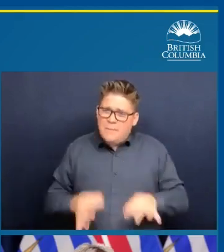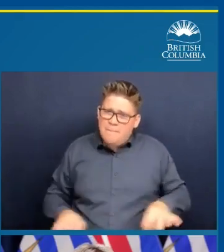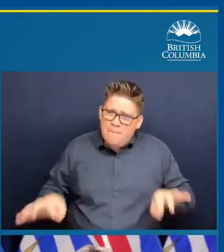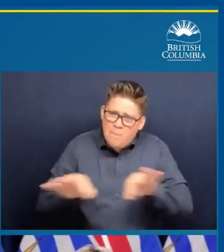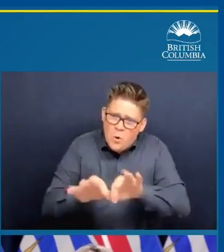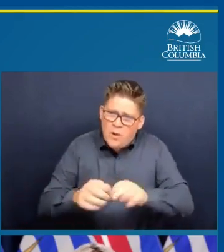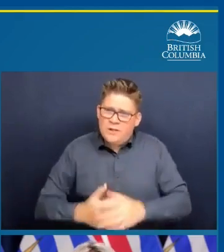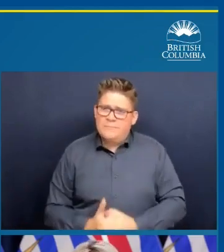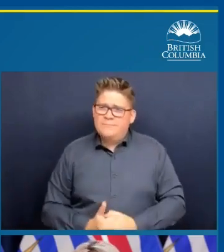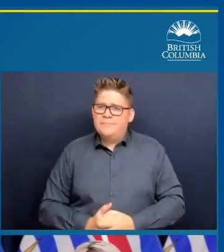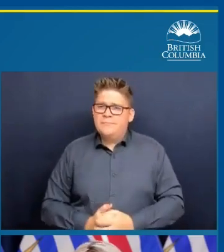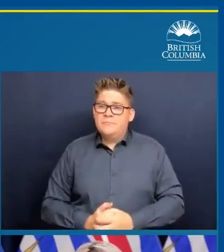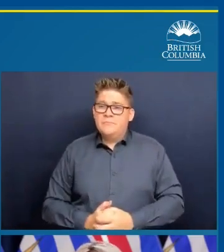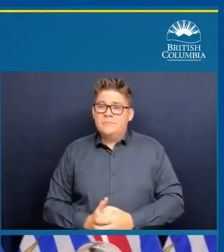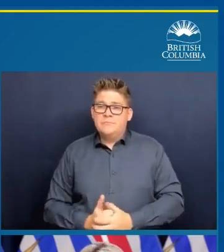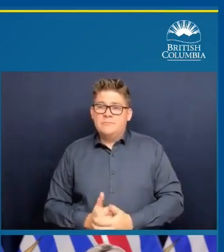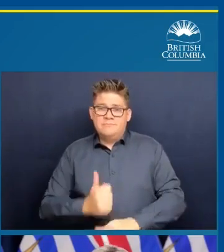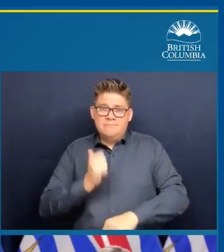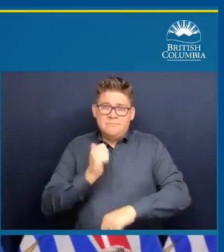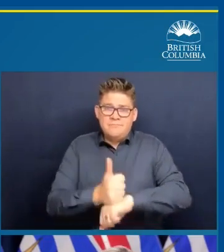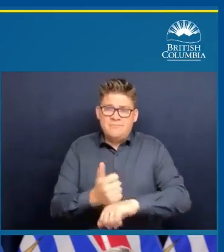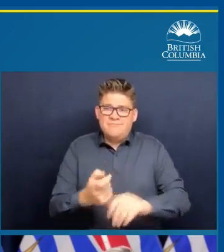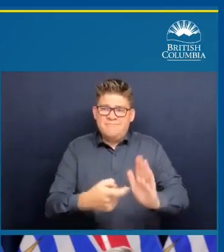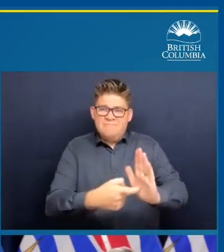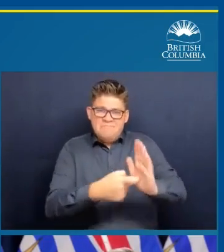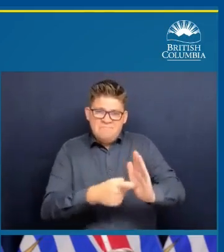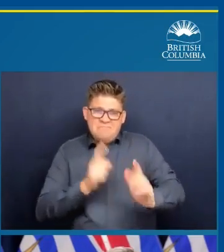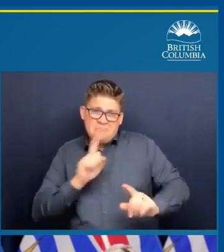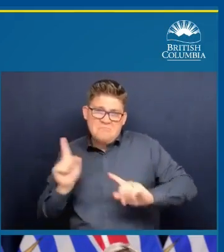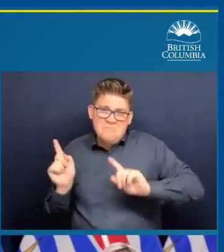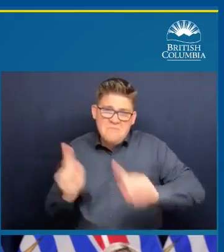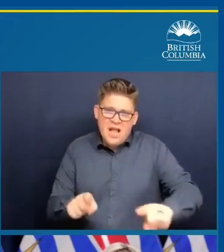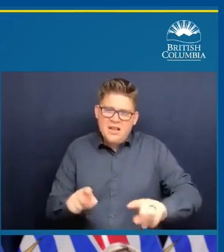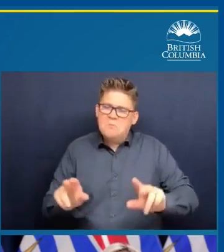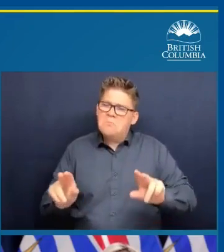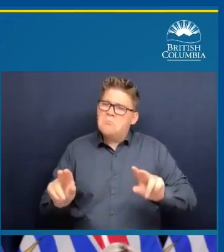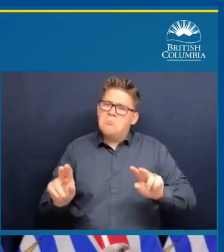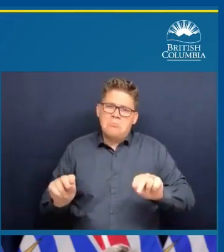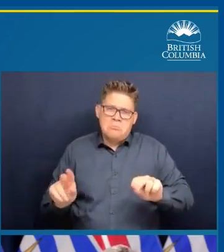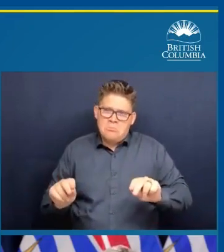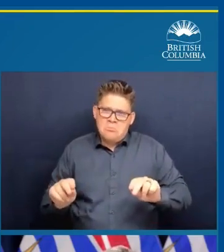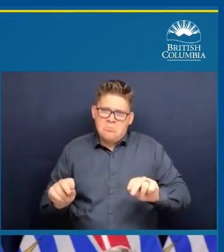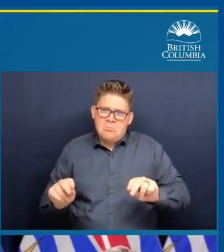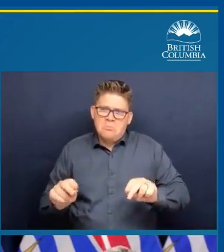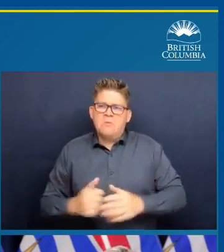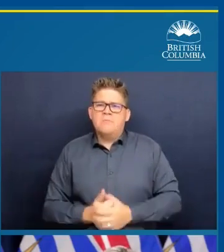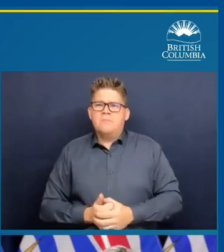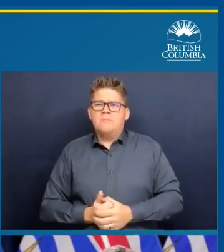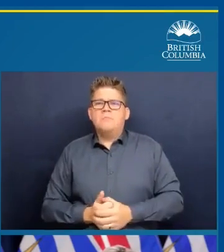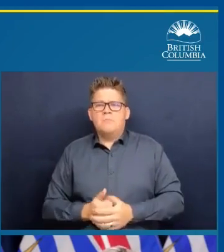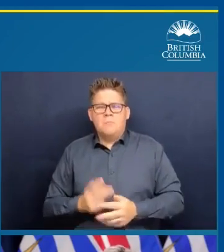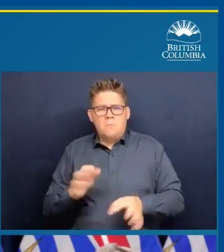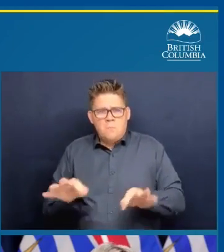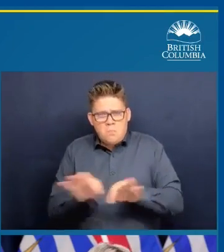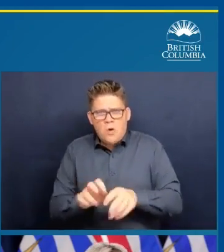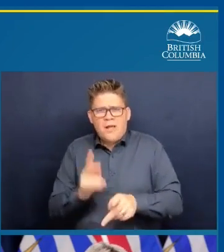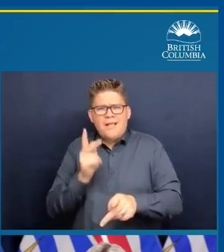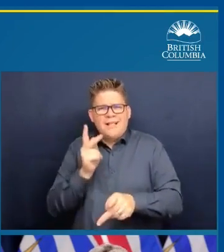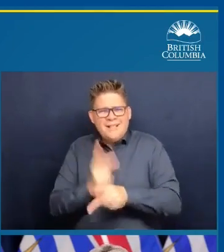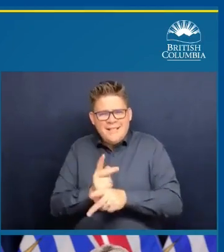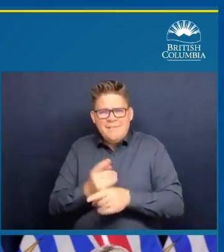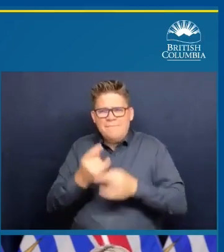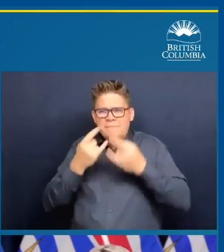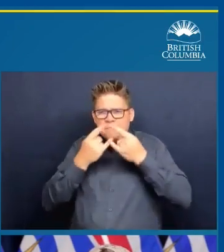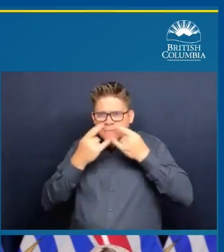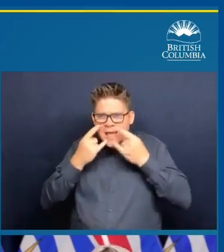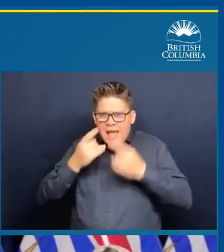with us. We should use it in situations where it makes sense. And it may differ